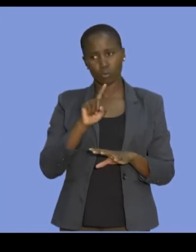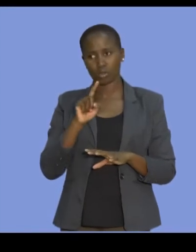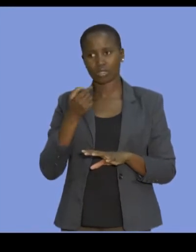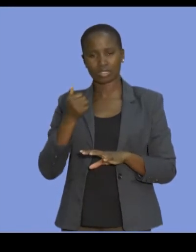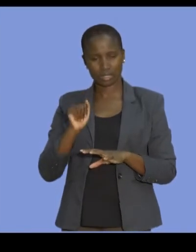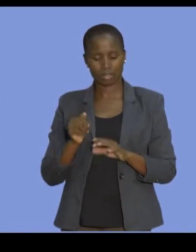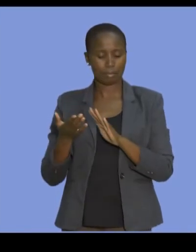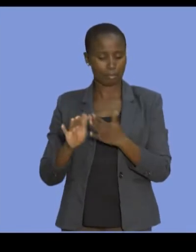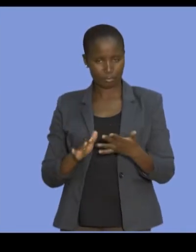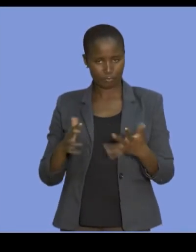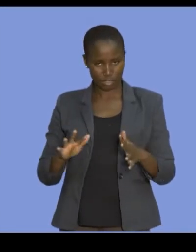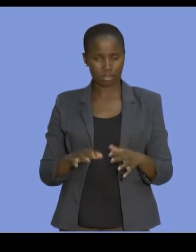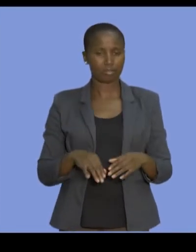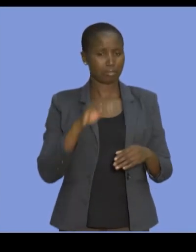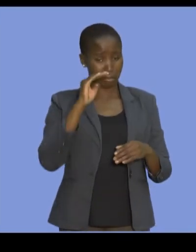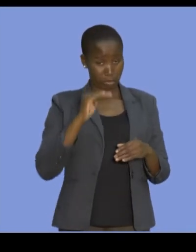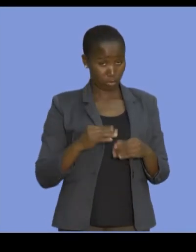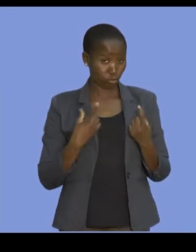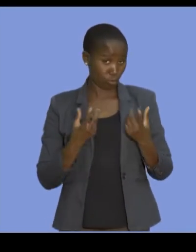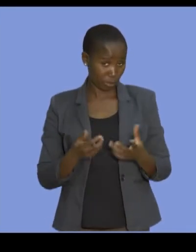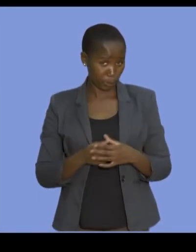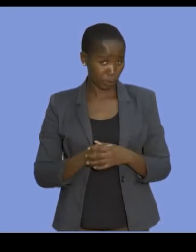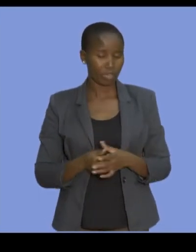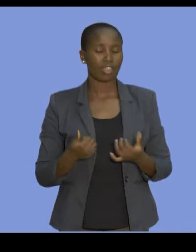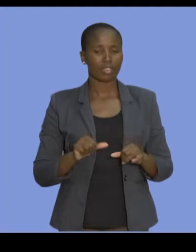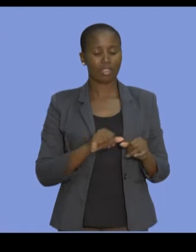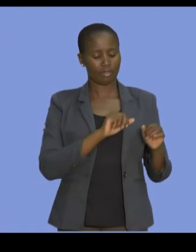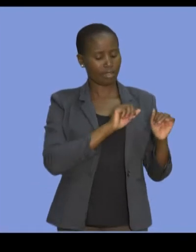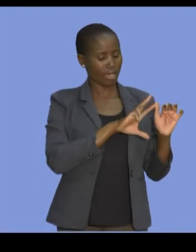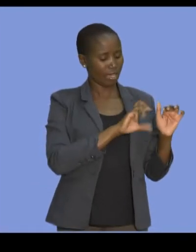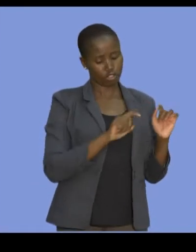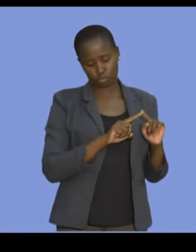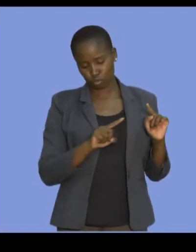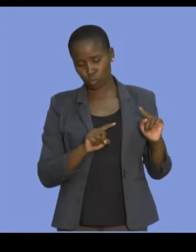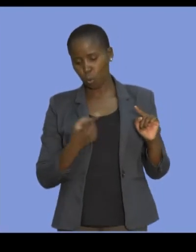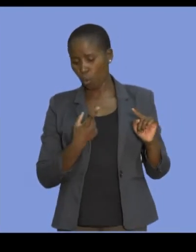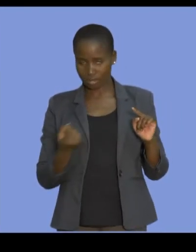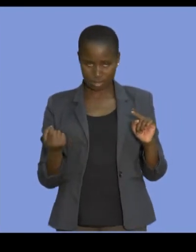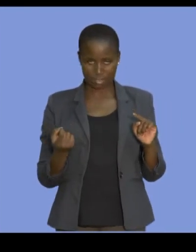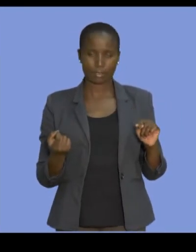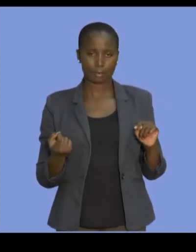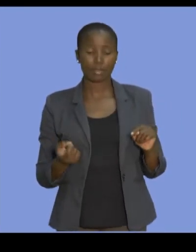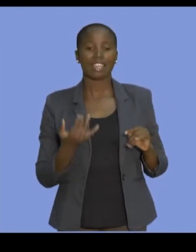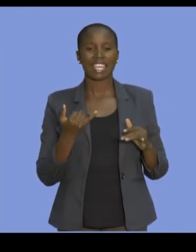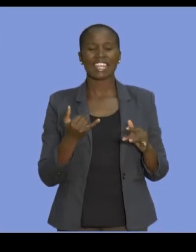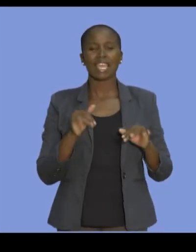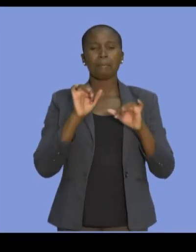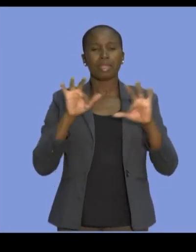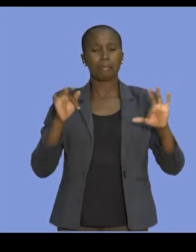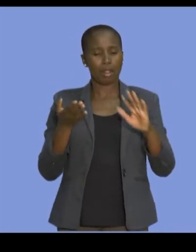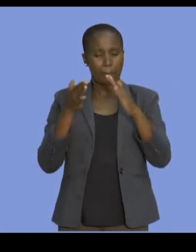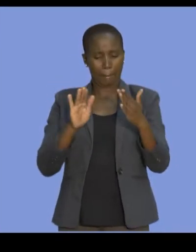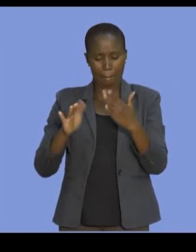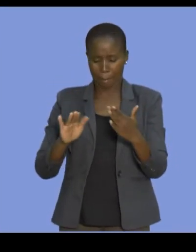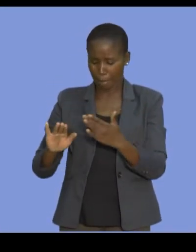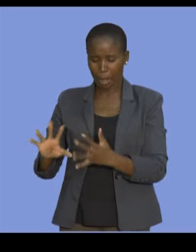80, okay. And 80 to 100, that's the size. And total number of people died from COVID-19